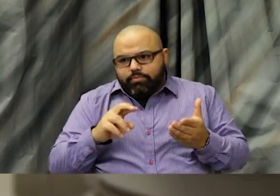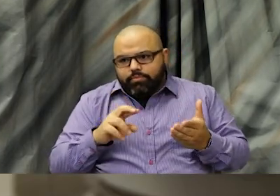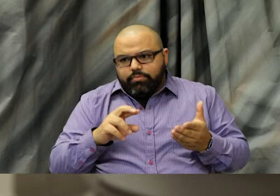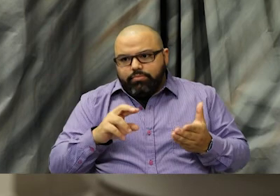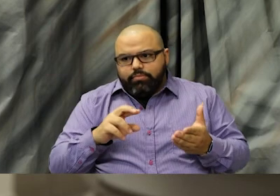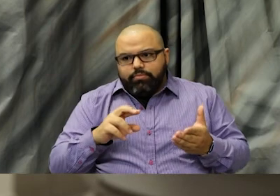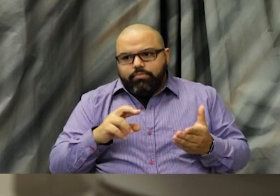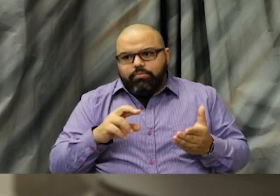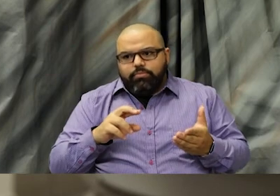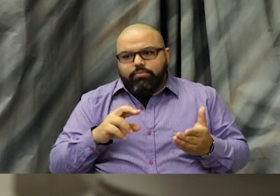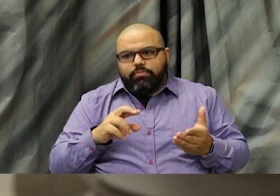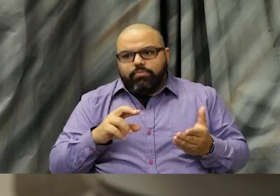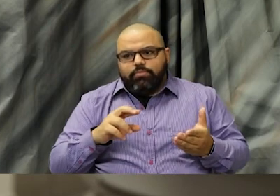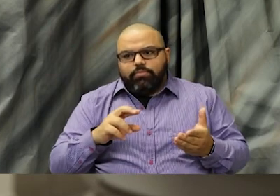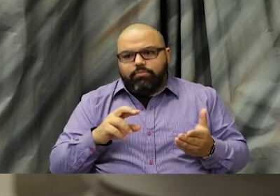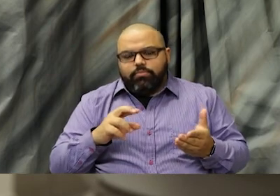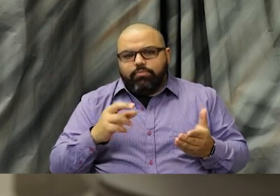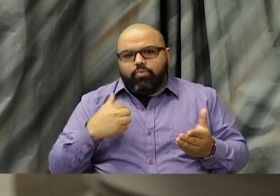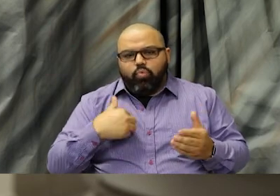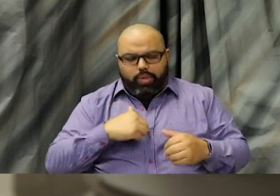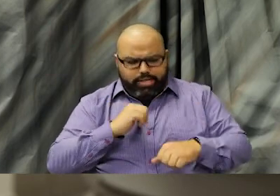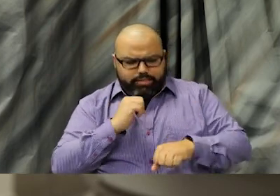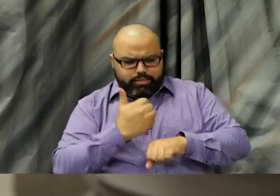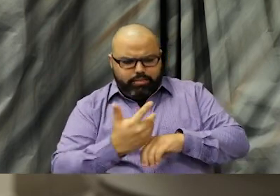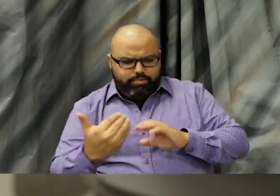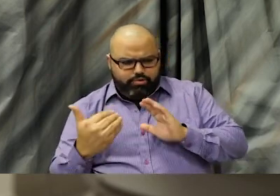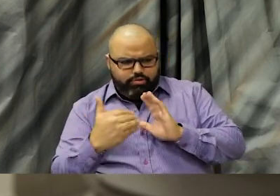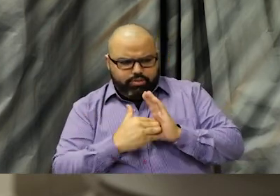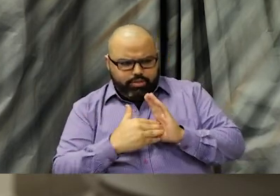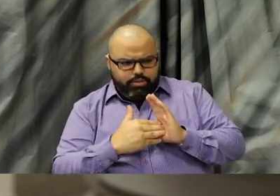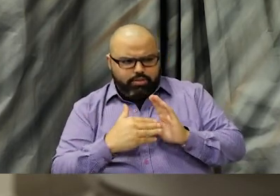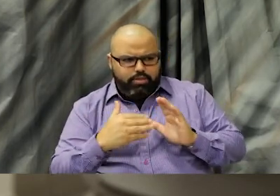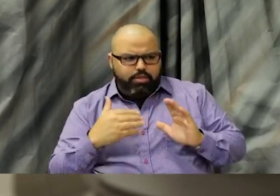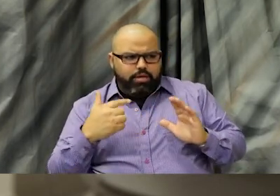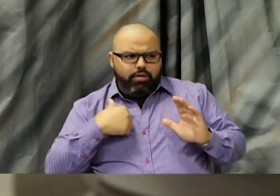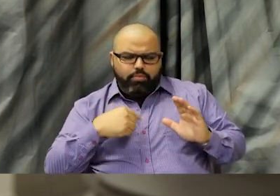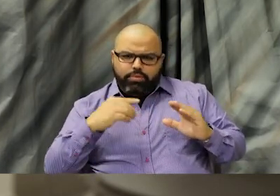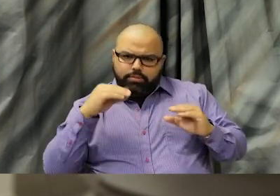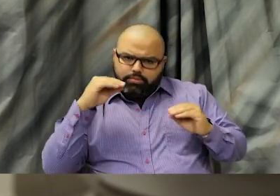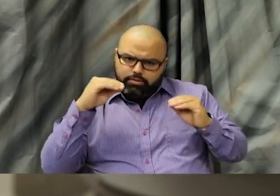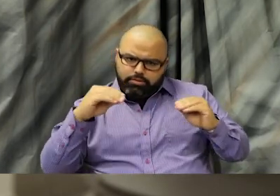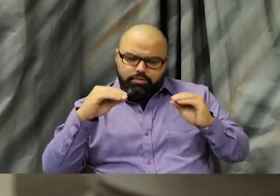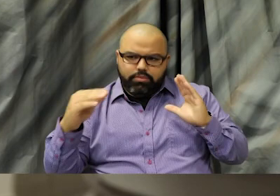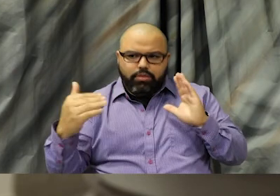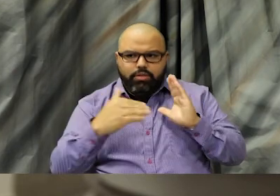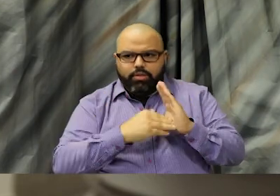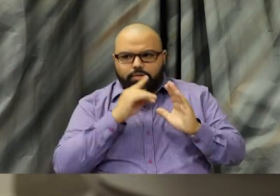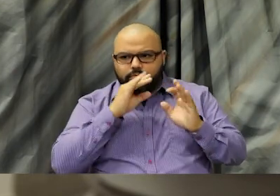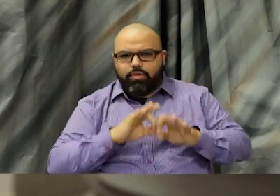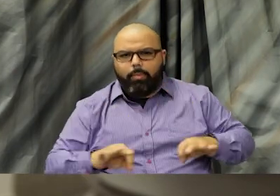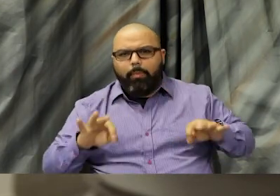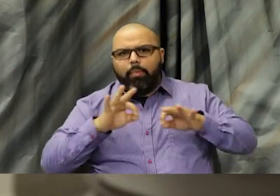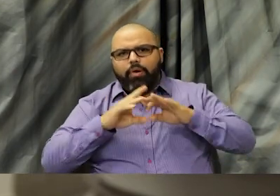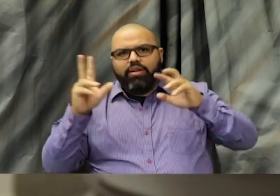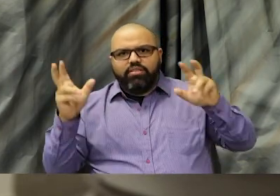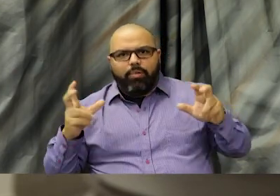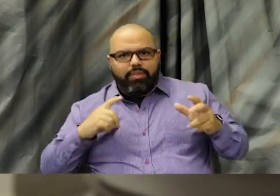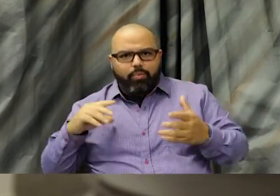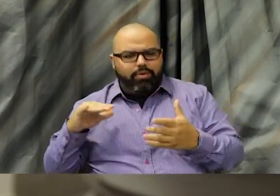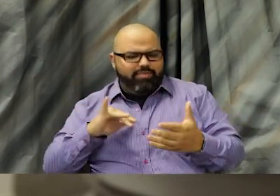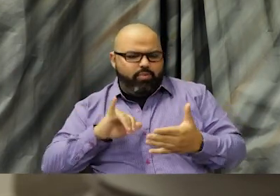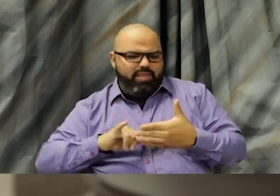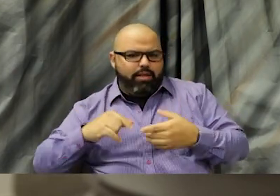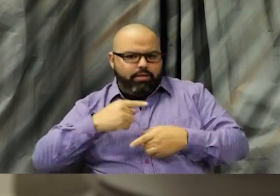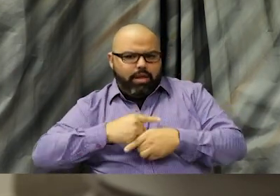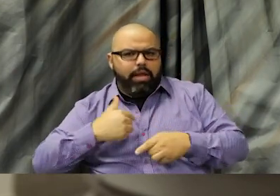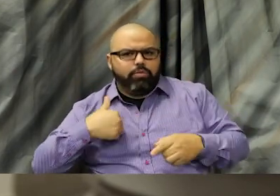ticket, or we would reestablish and make sure that we reinforce those very important topics that